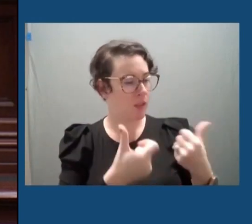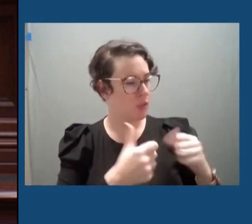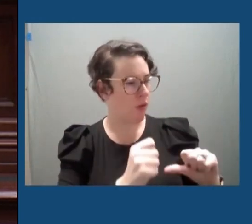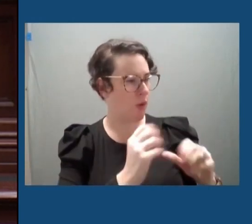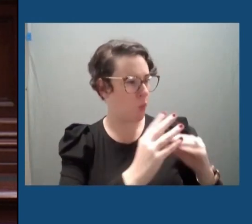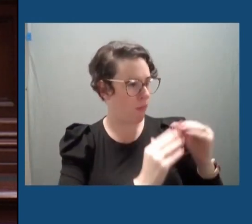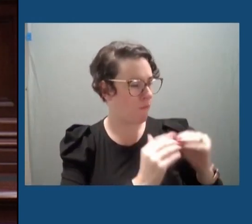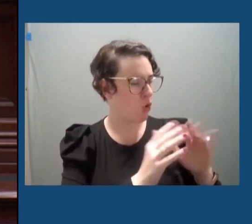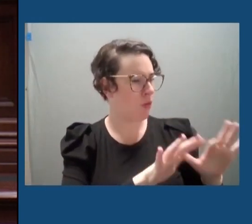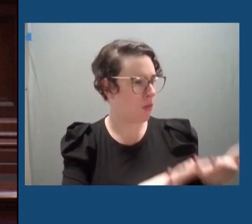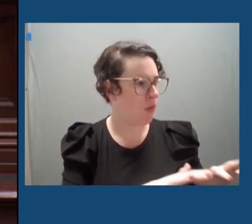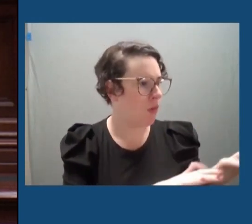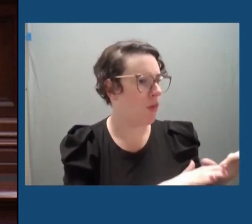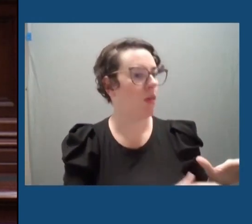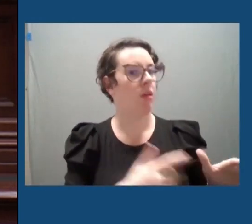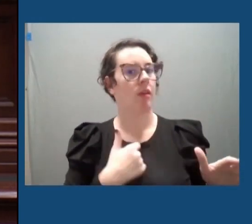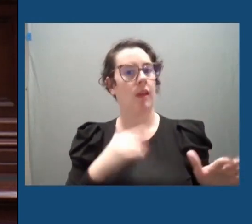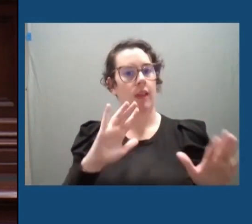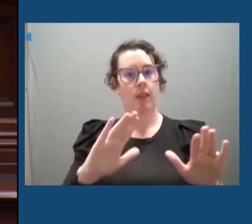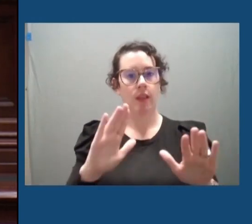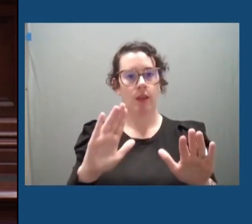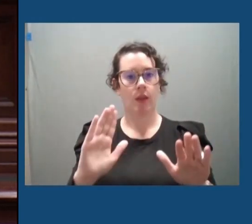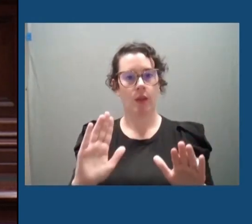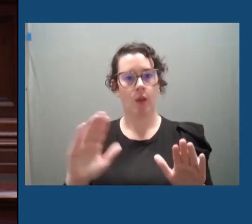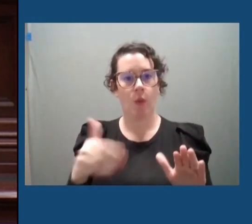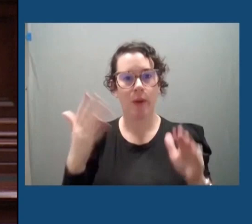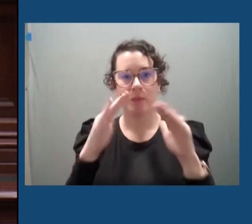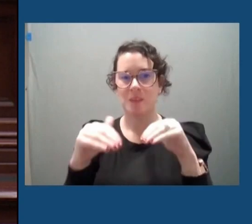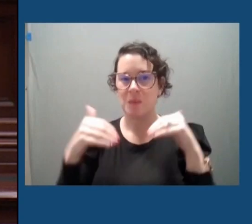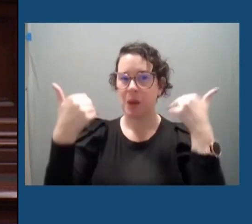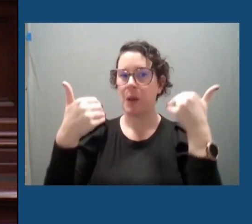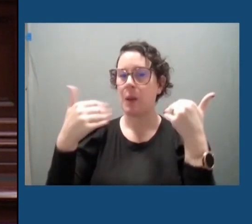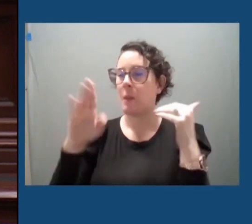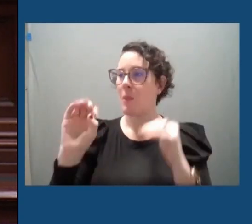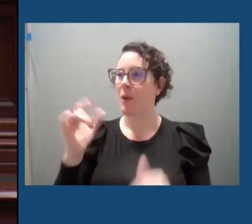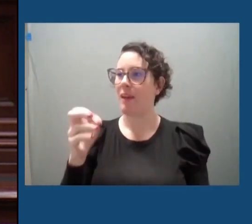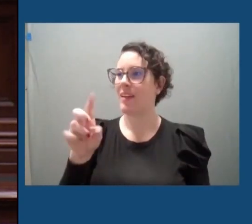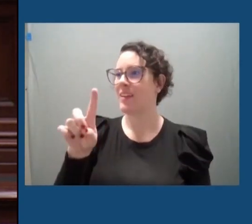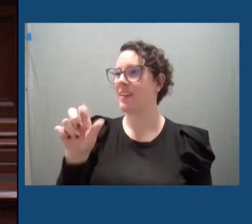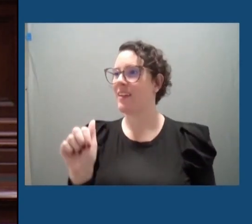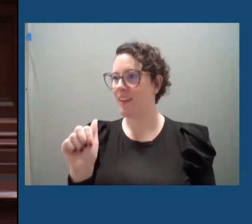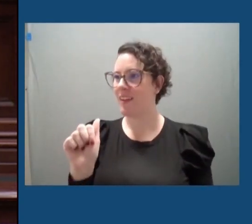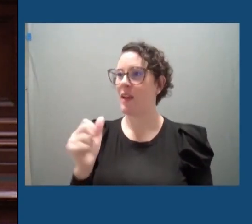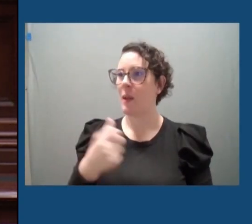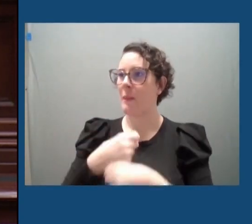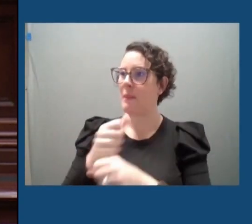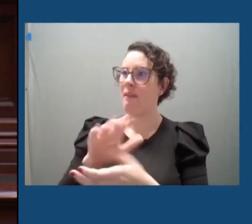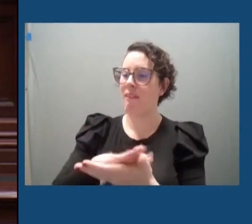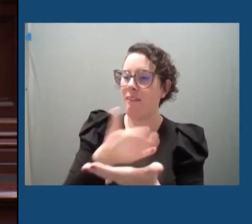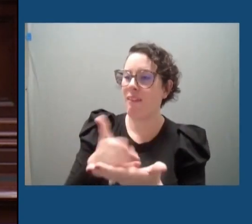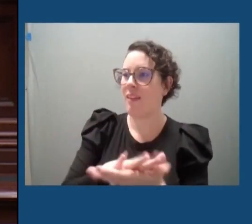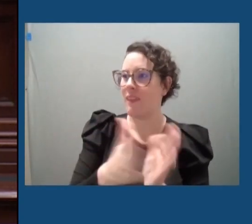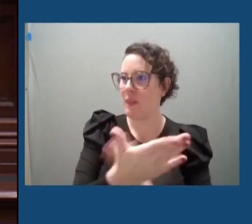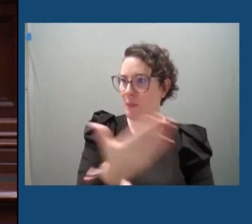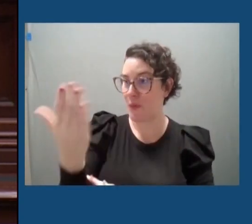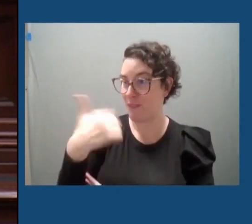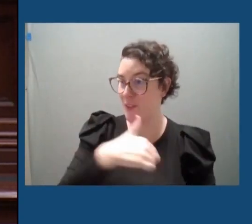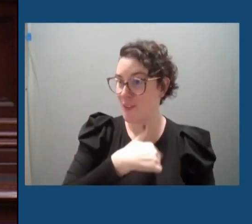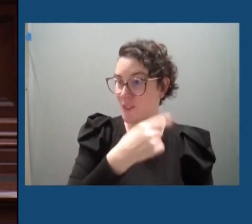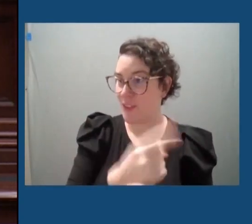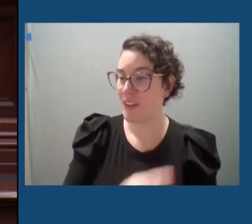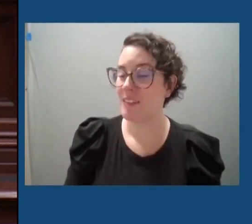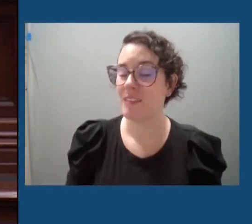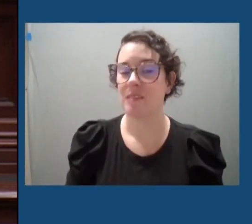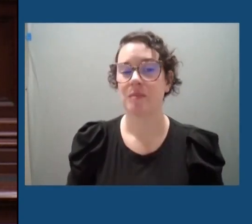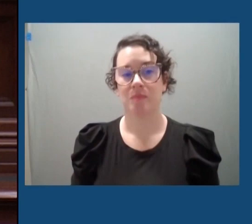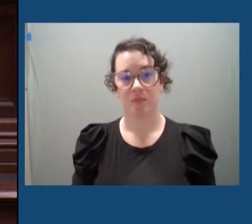And it's even the welcoming smile of bodega owners making a bacon, egg, and cheese in the morning. You know, they're